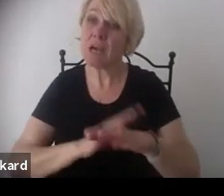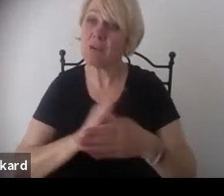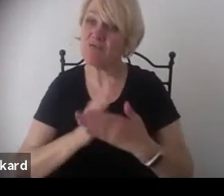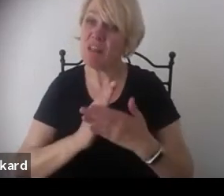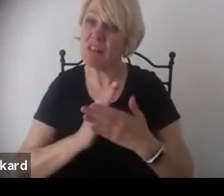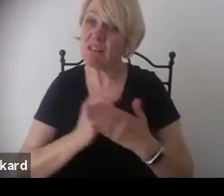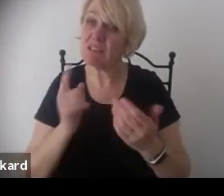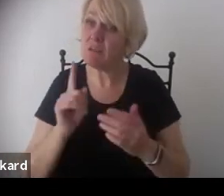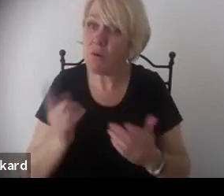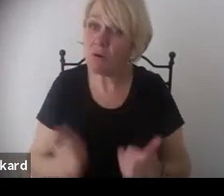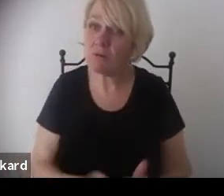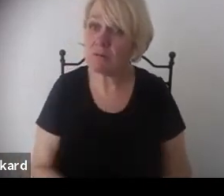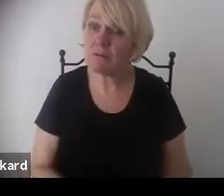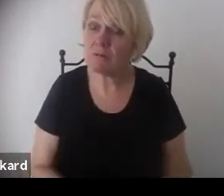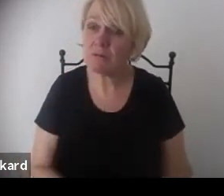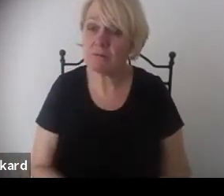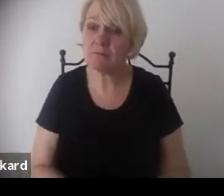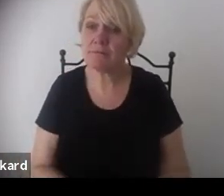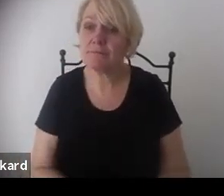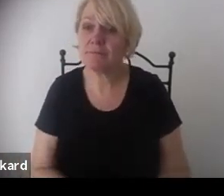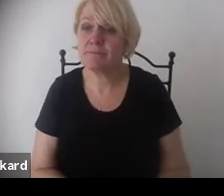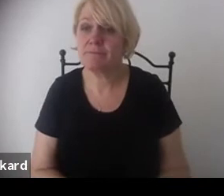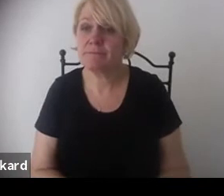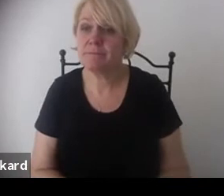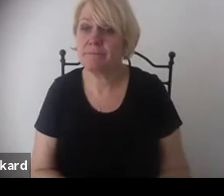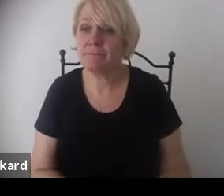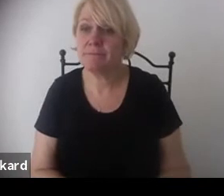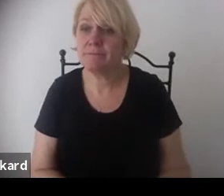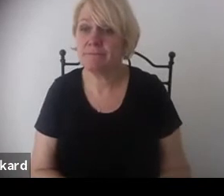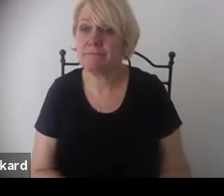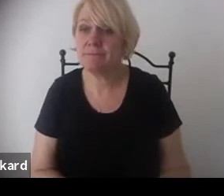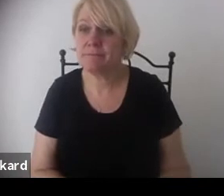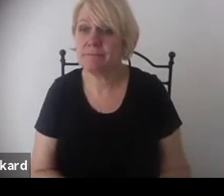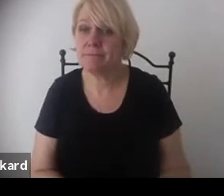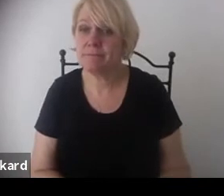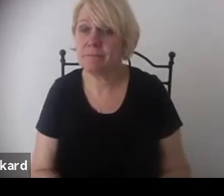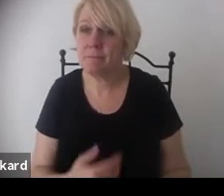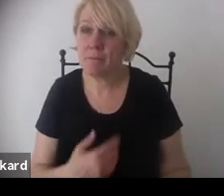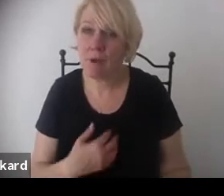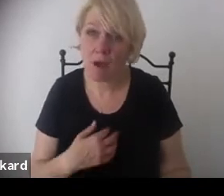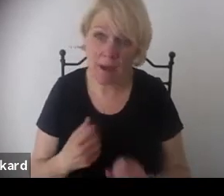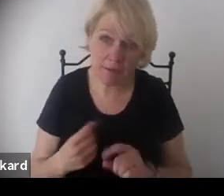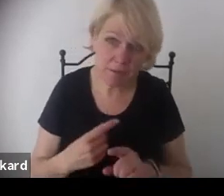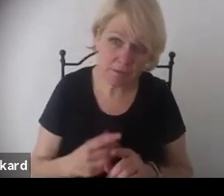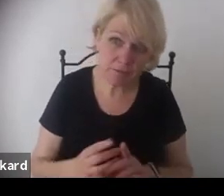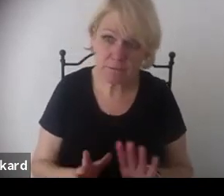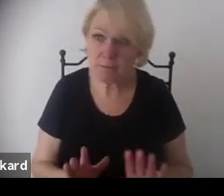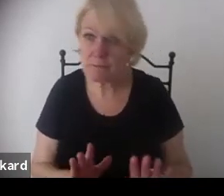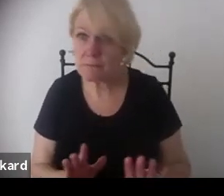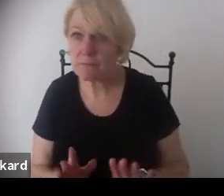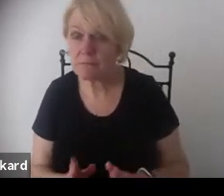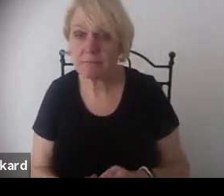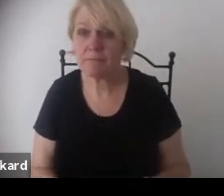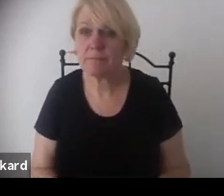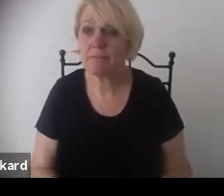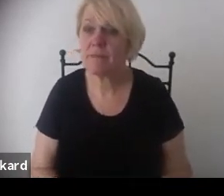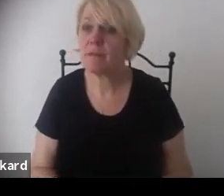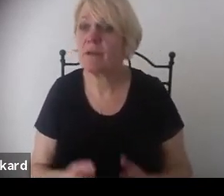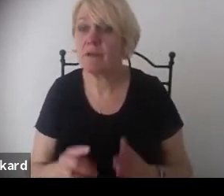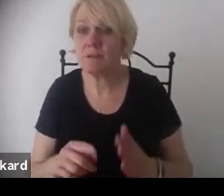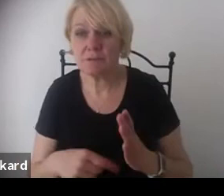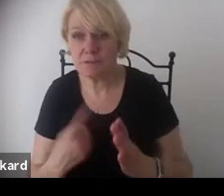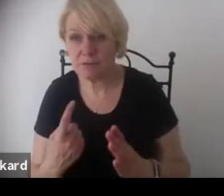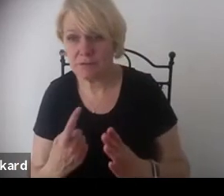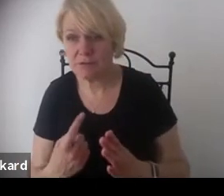Should I answer or? If you can, or if it's Jackie, if you can